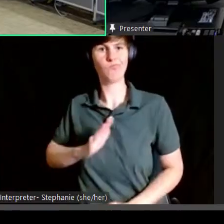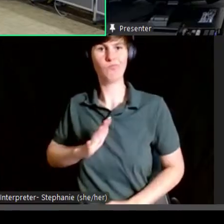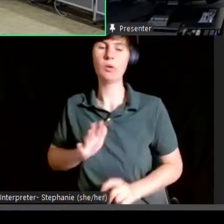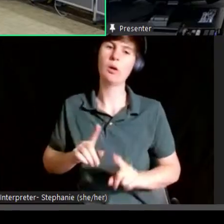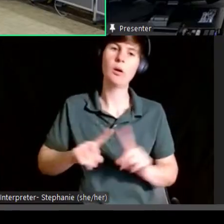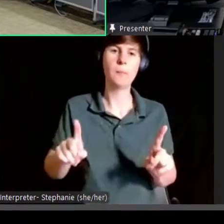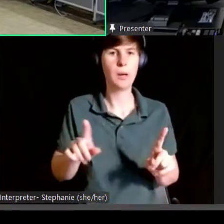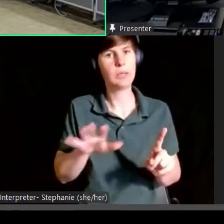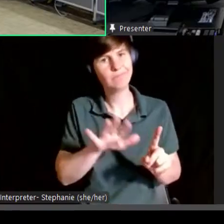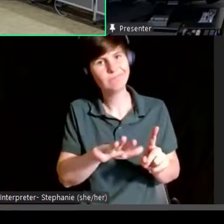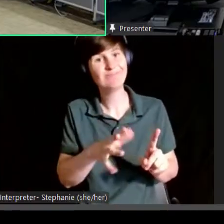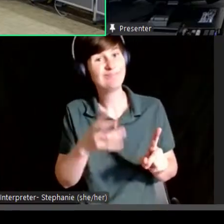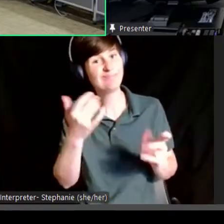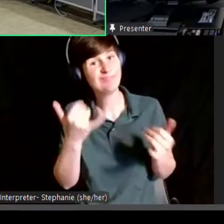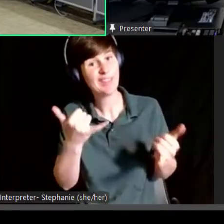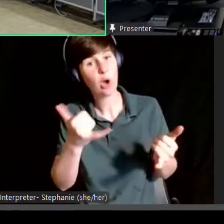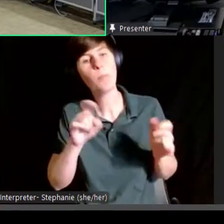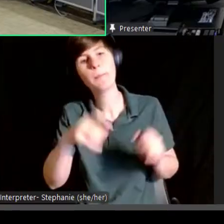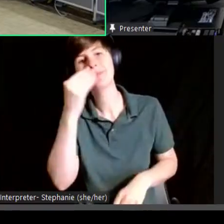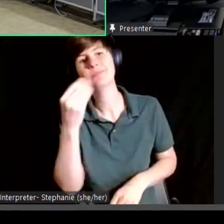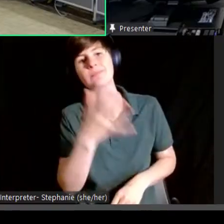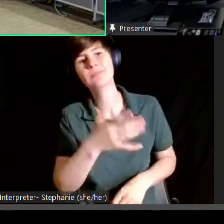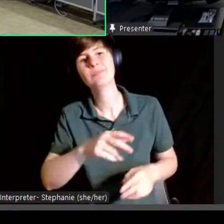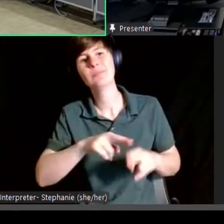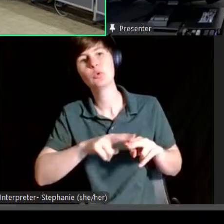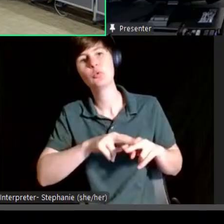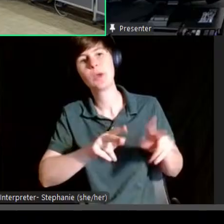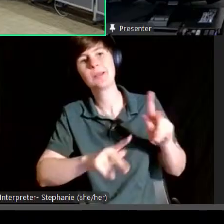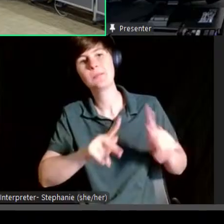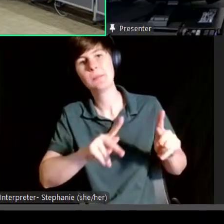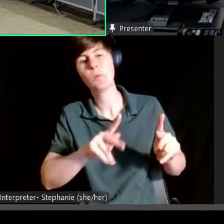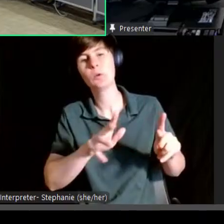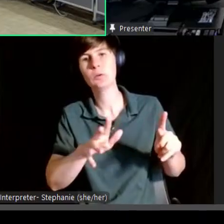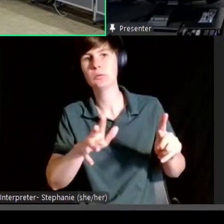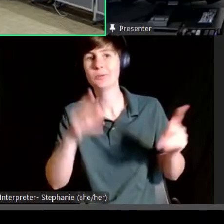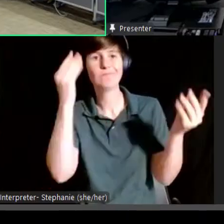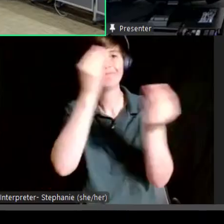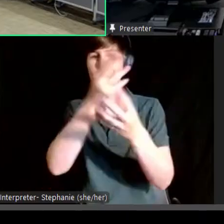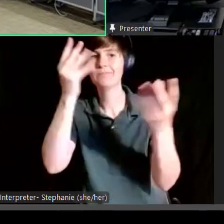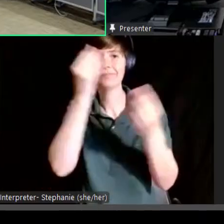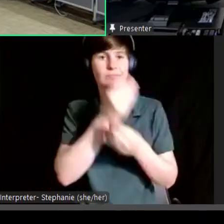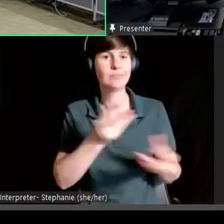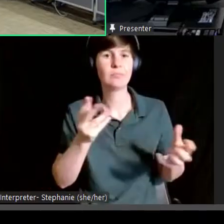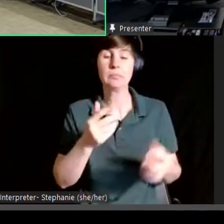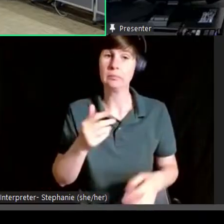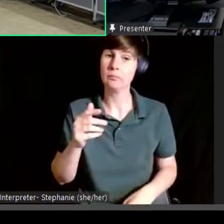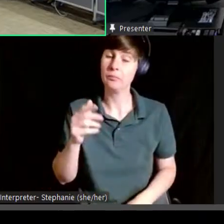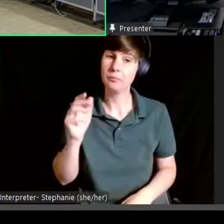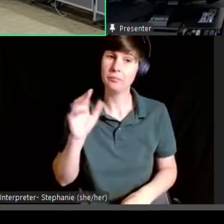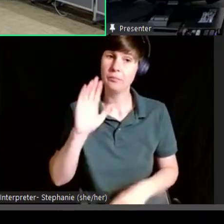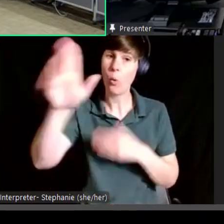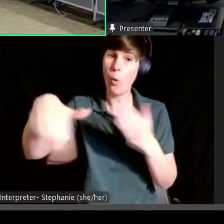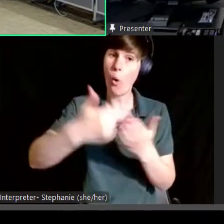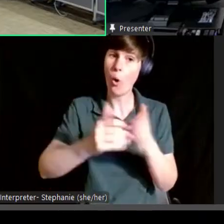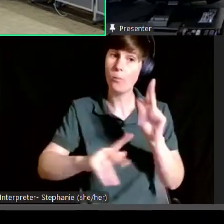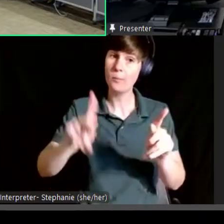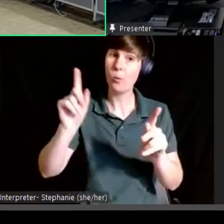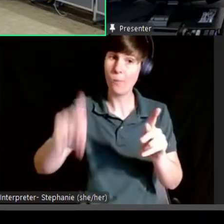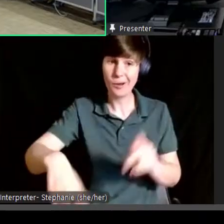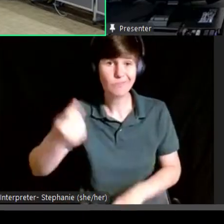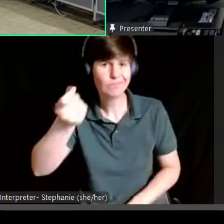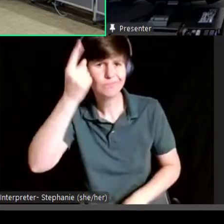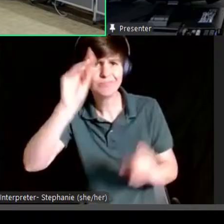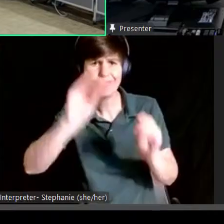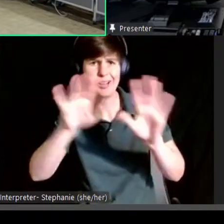actually say at this point, everyone needs to, maybe not the full training, but everyone needs to understand this is policy, this is required. You have